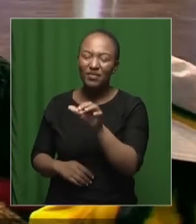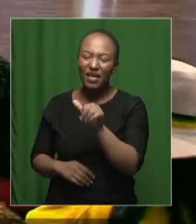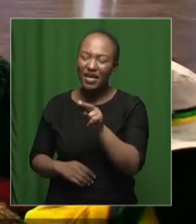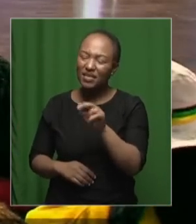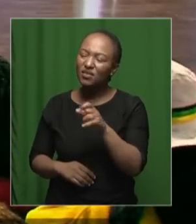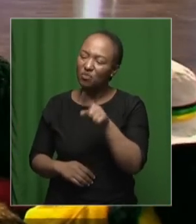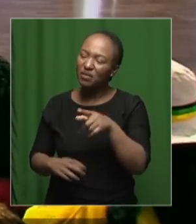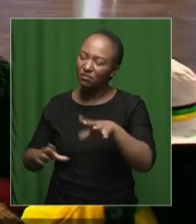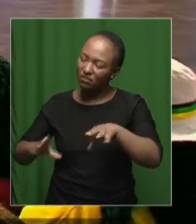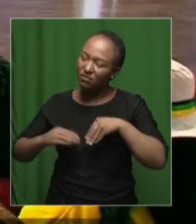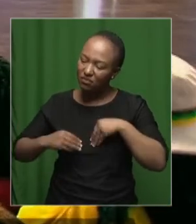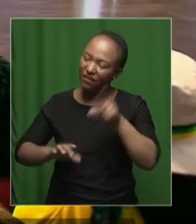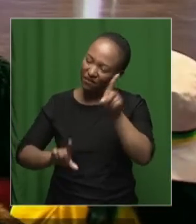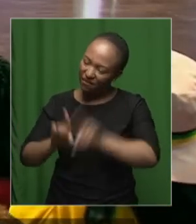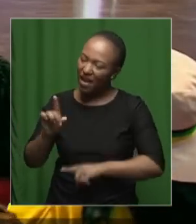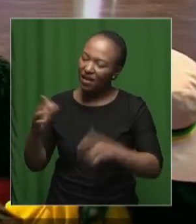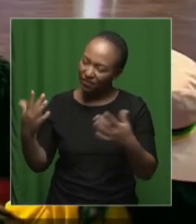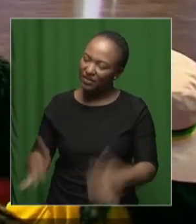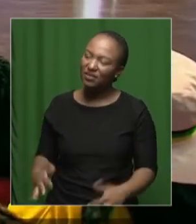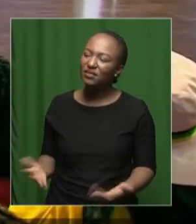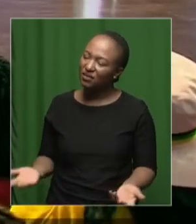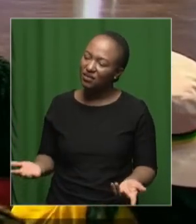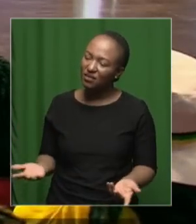failed this country.